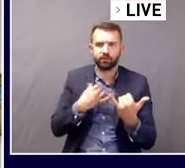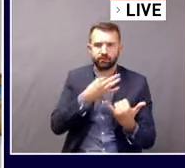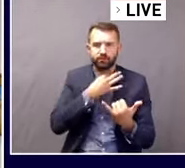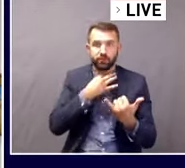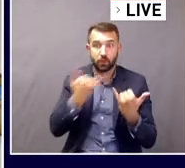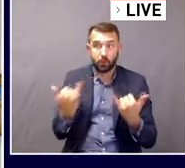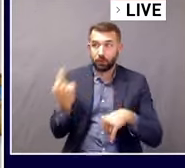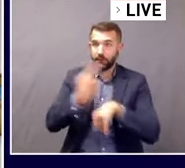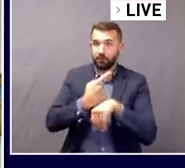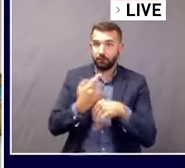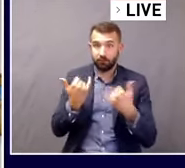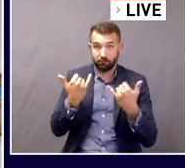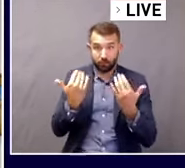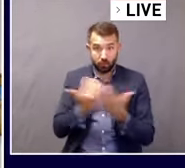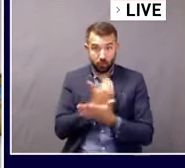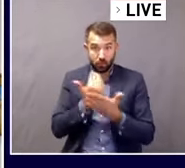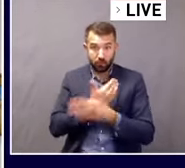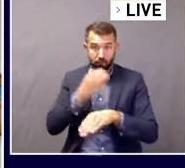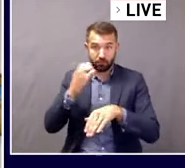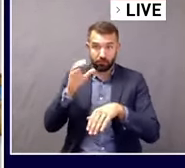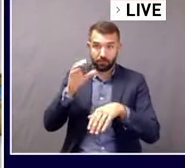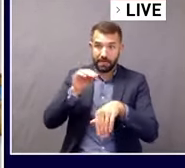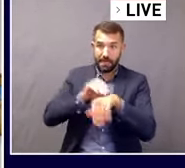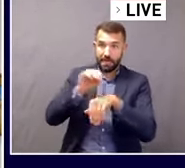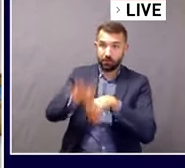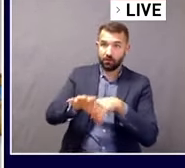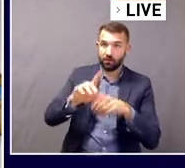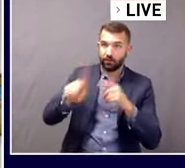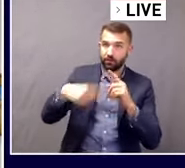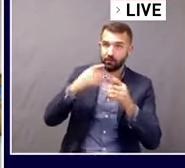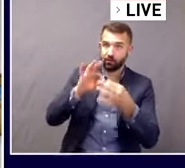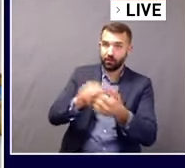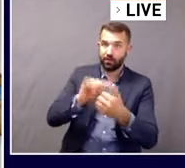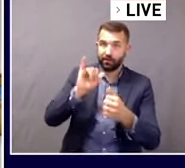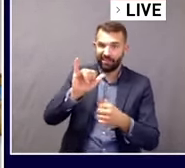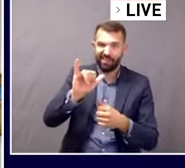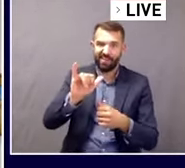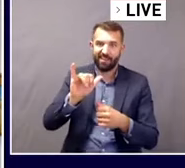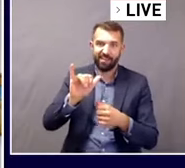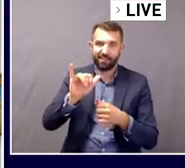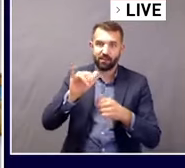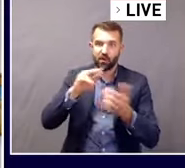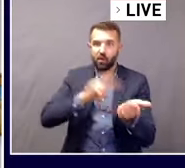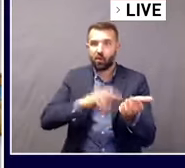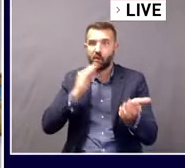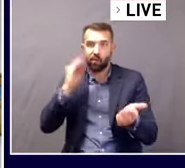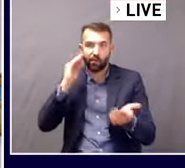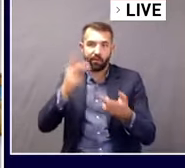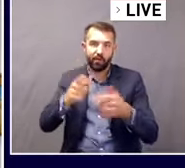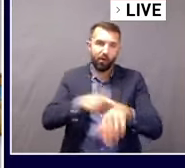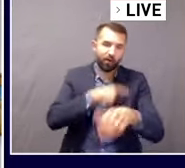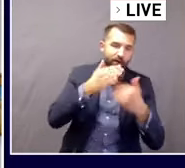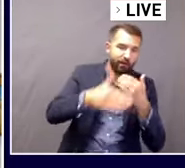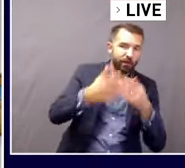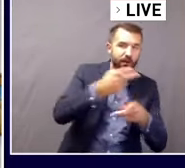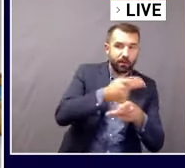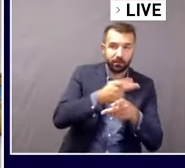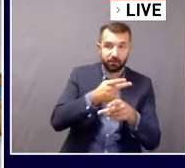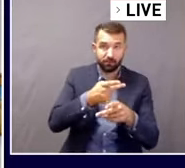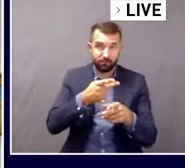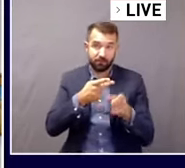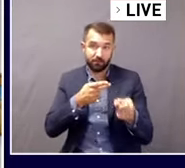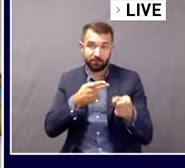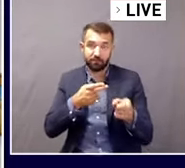those types of facilities, both if they have outbreaks and whether, or if they do not have outbreaks? What